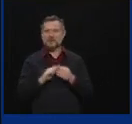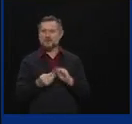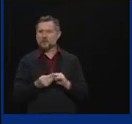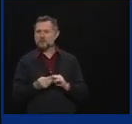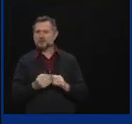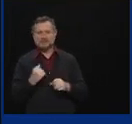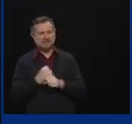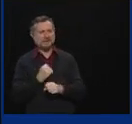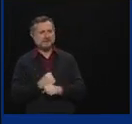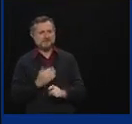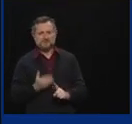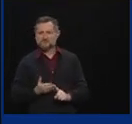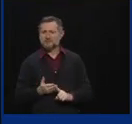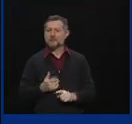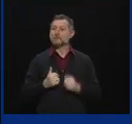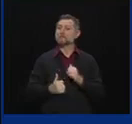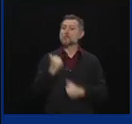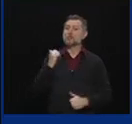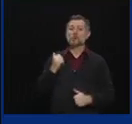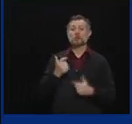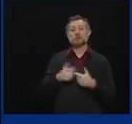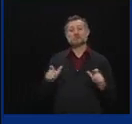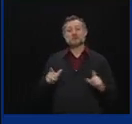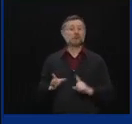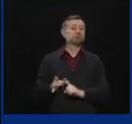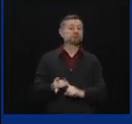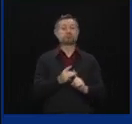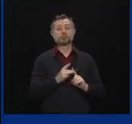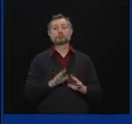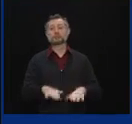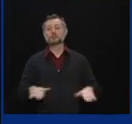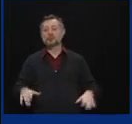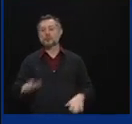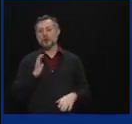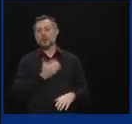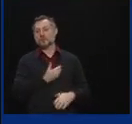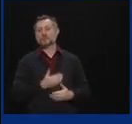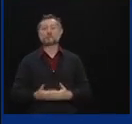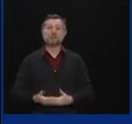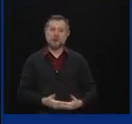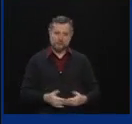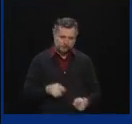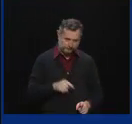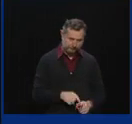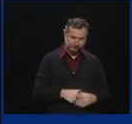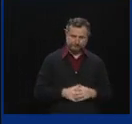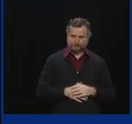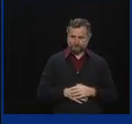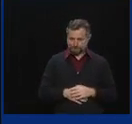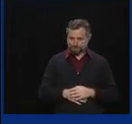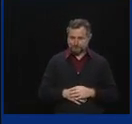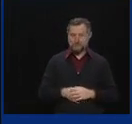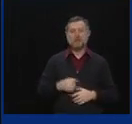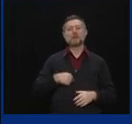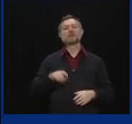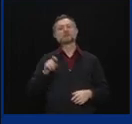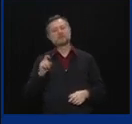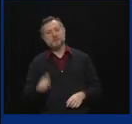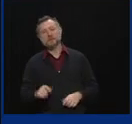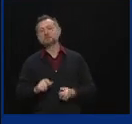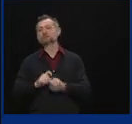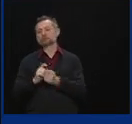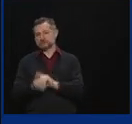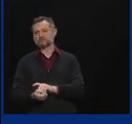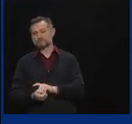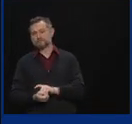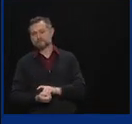who are now being infected are our children, our babies. And we need to make sure that we curb that. The